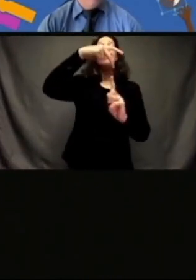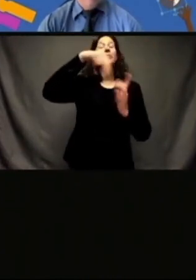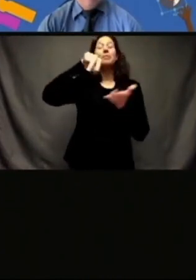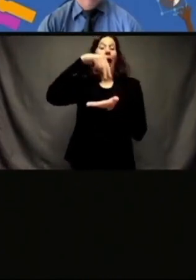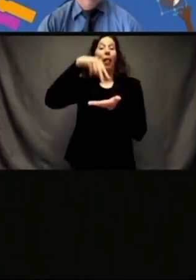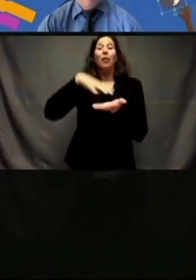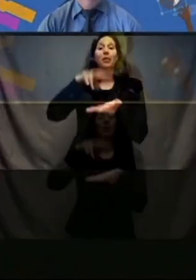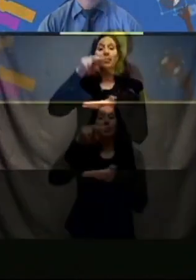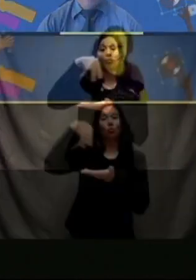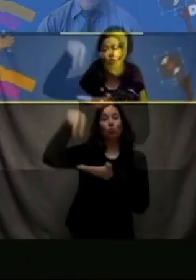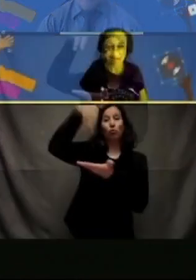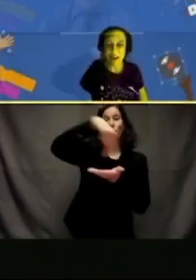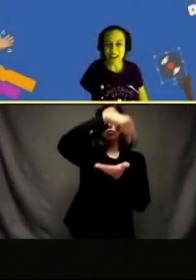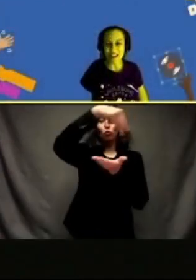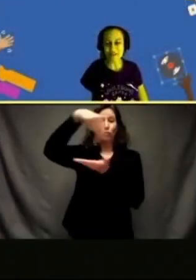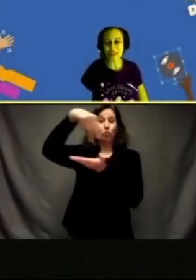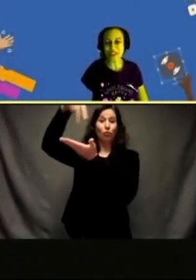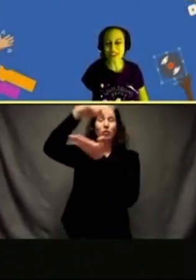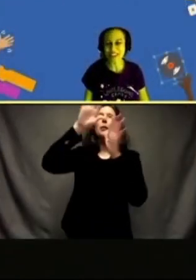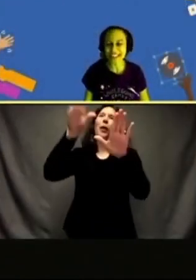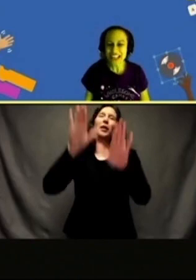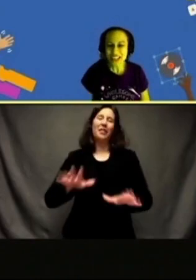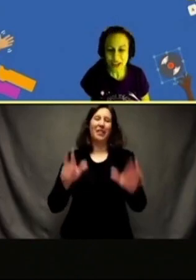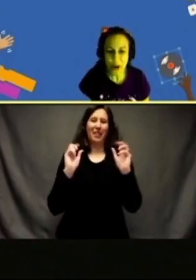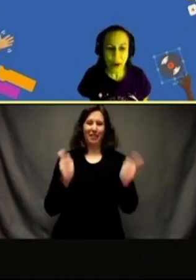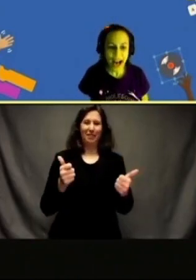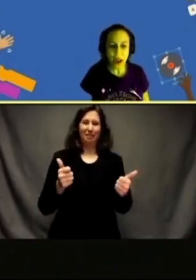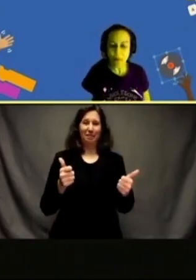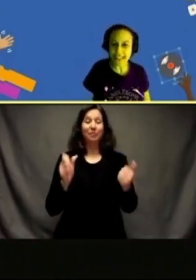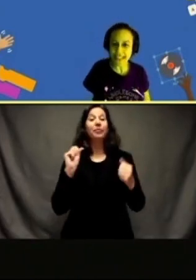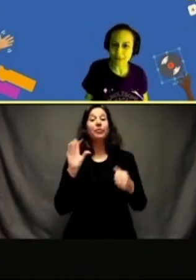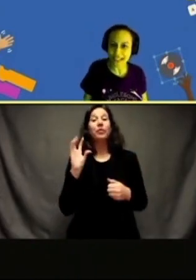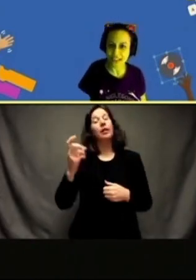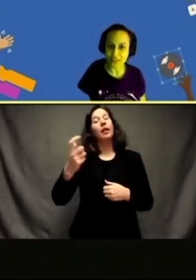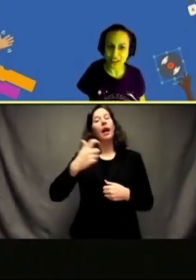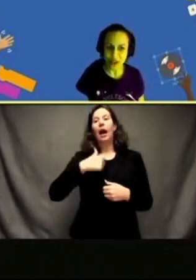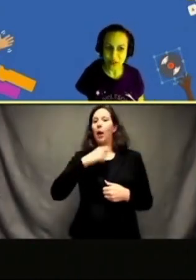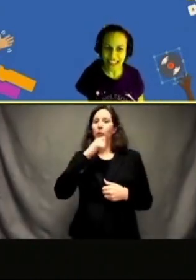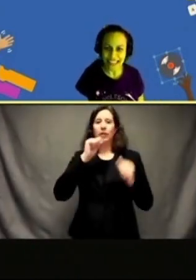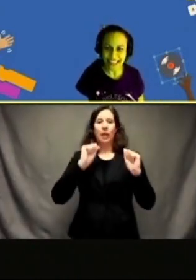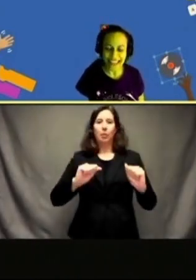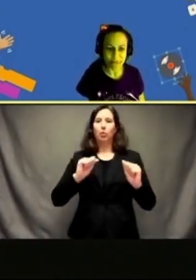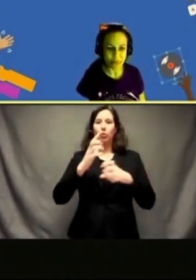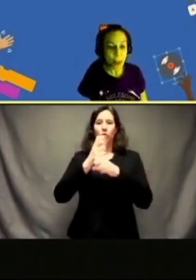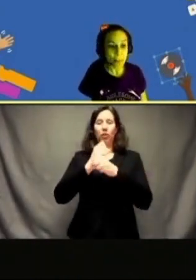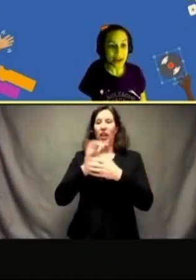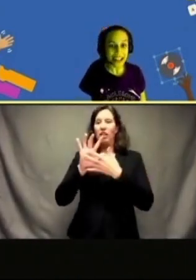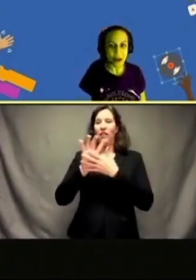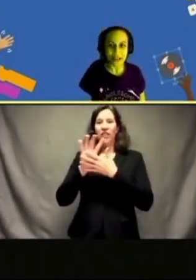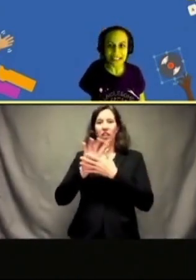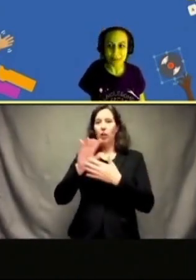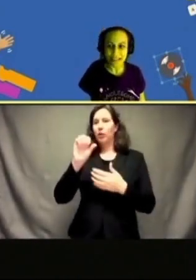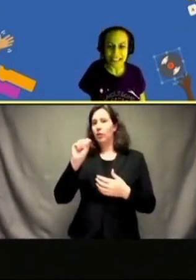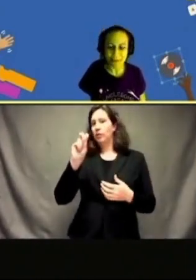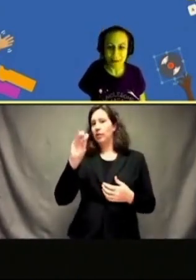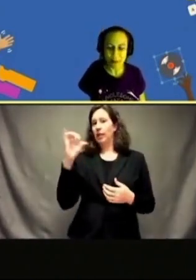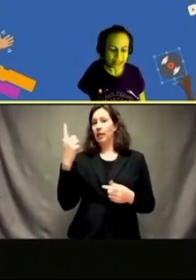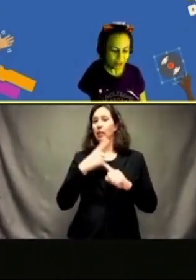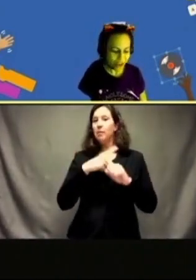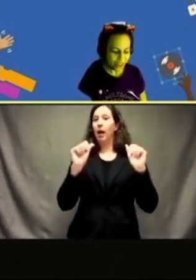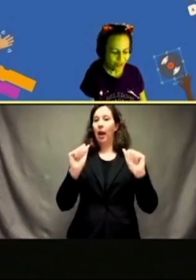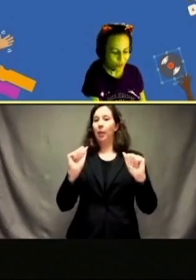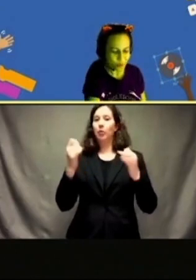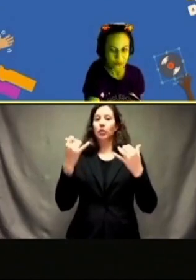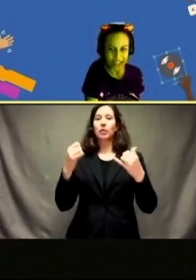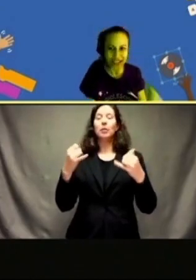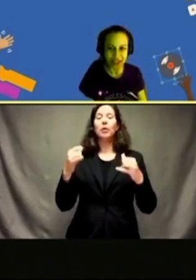stage? Yes. Wonderful. So I wasn't able to get the video sensing, but I was able to experiment with